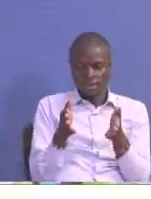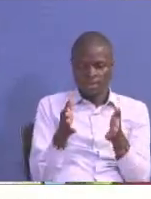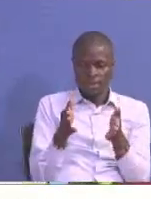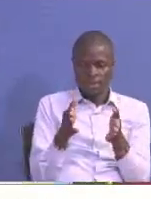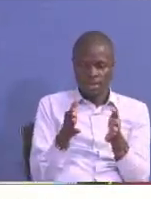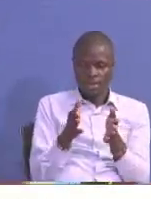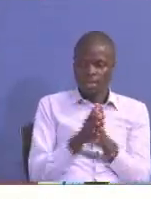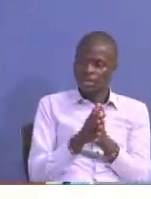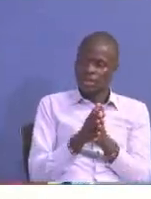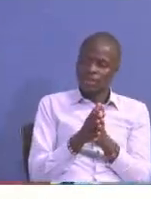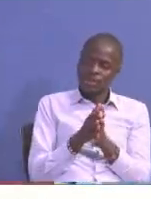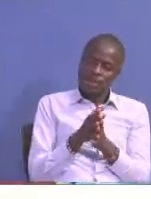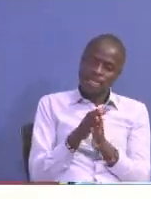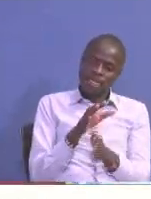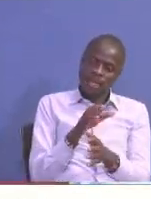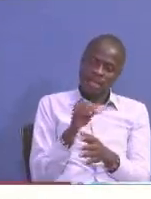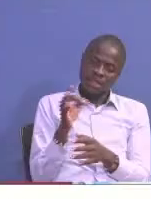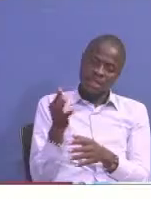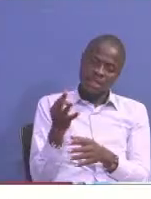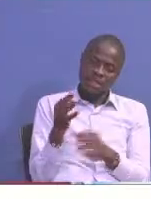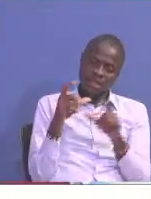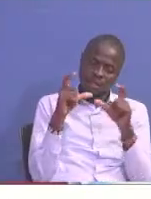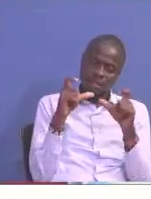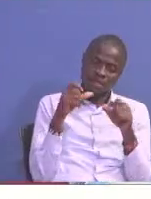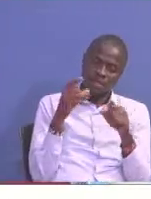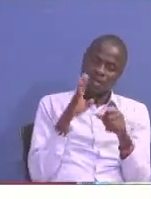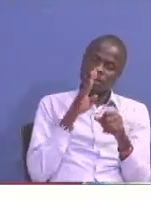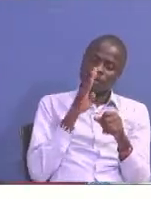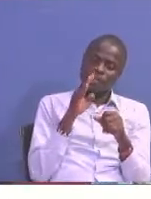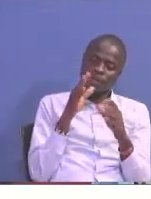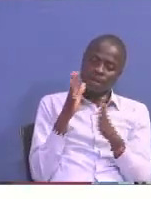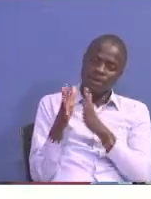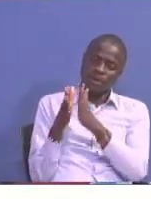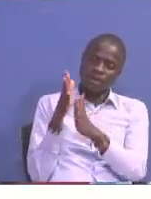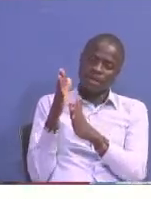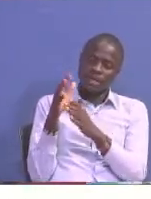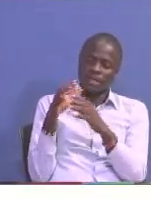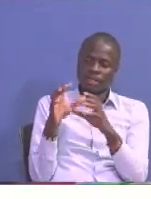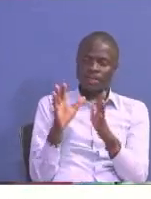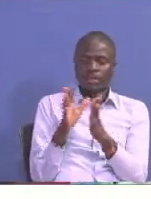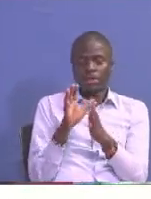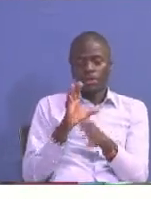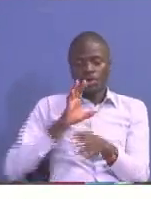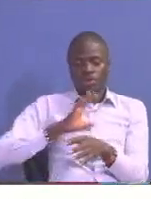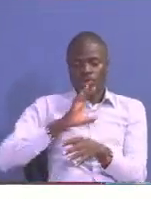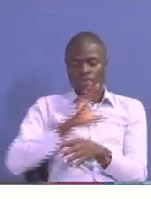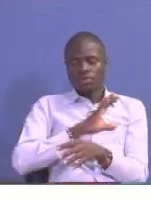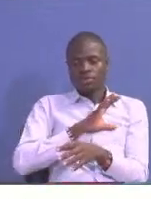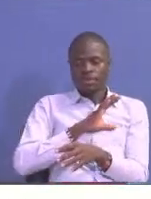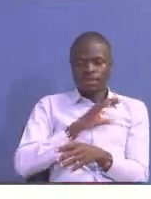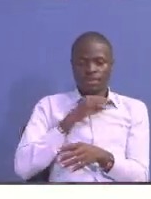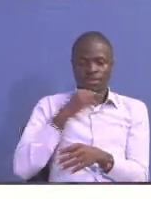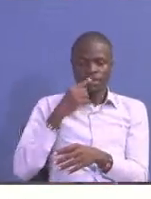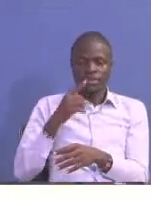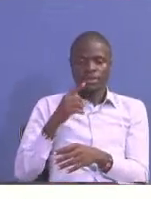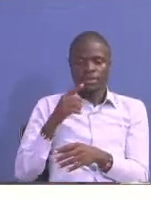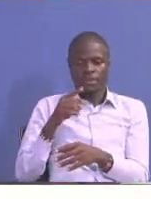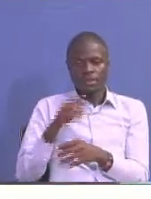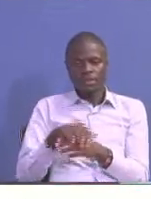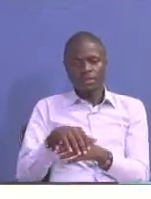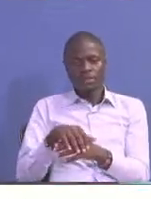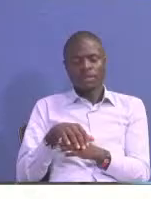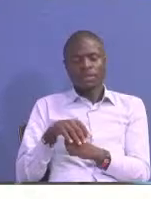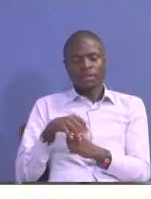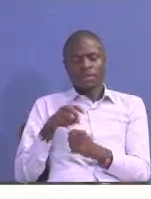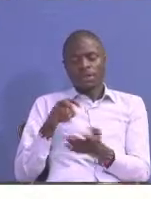well. And then the third photo will be the organizing committee. So may we all be